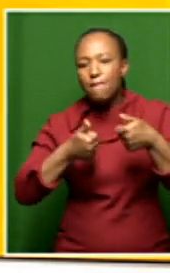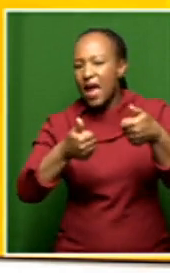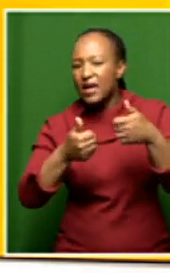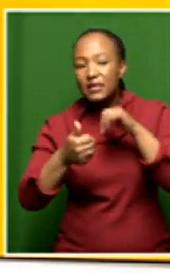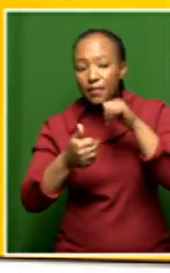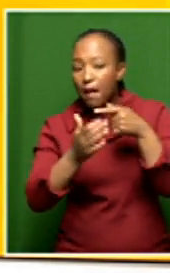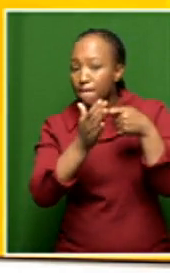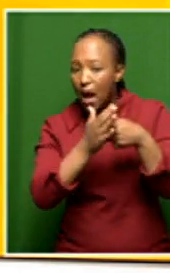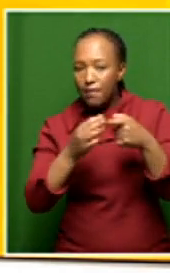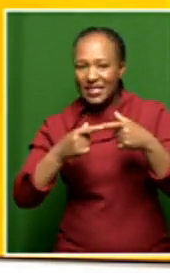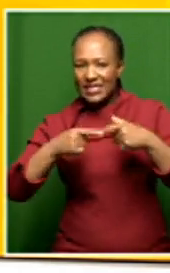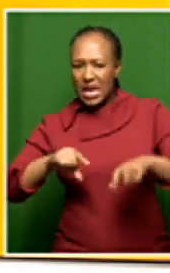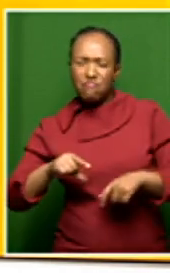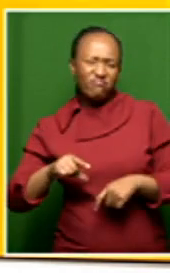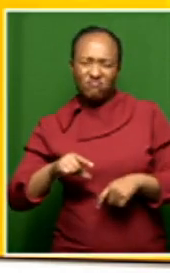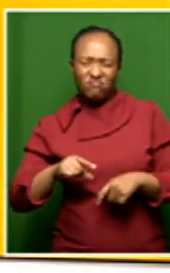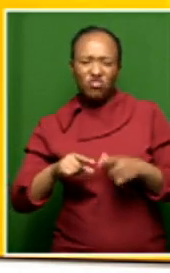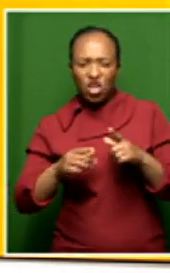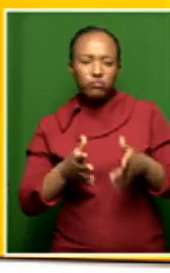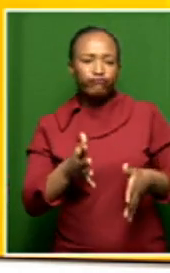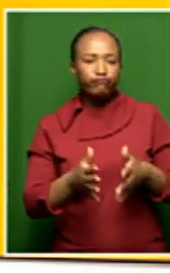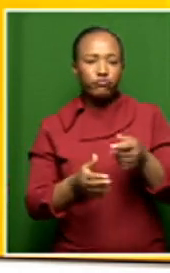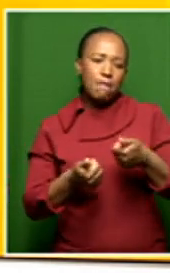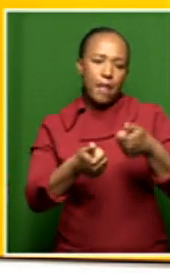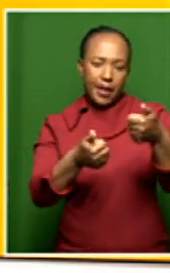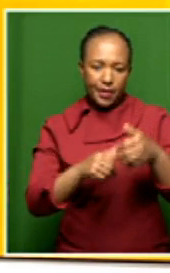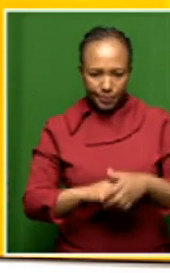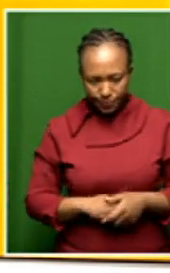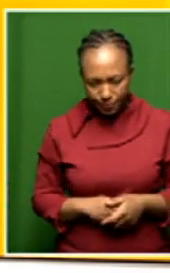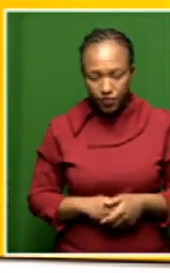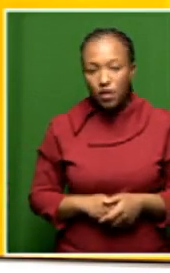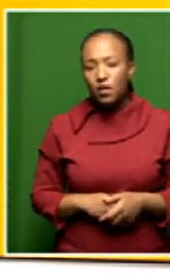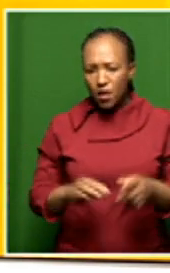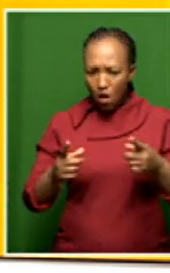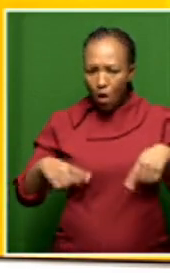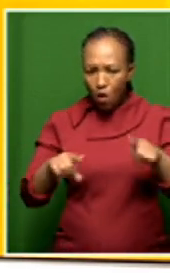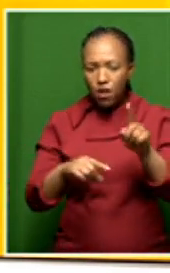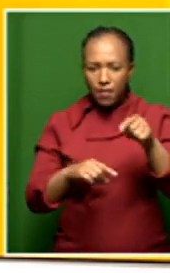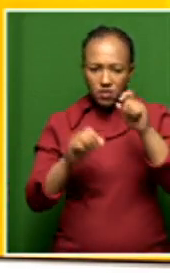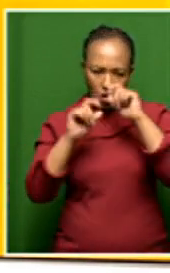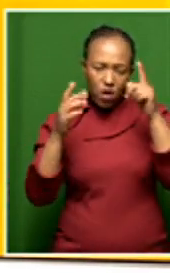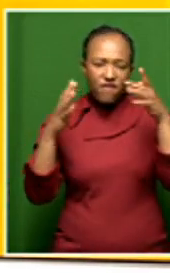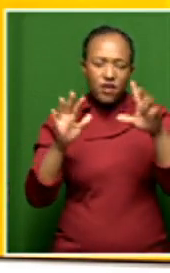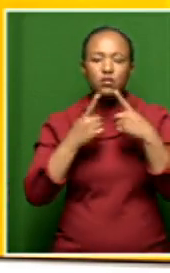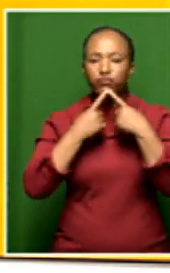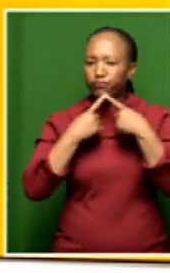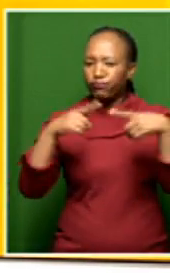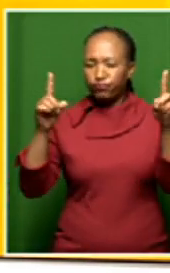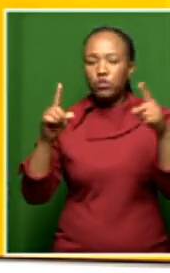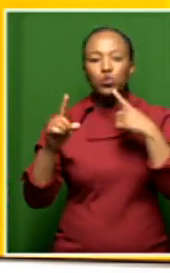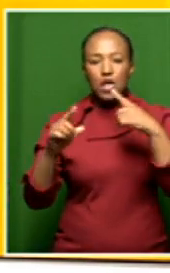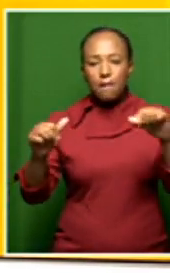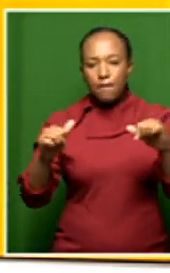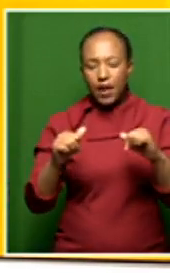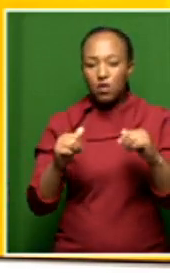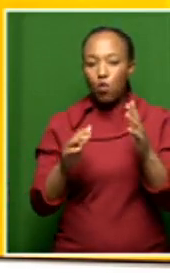you bought it. You don't need to take a receipt, just return it, and everybody should be aware because it has been recalled. So that's where